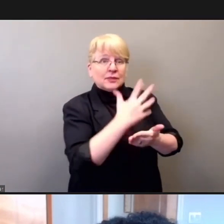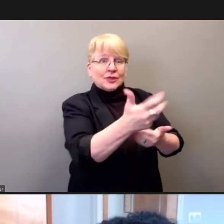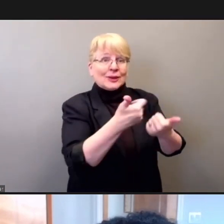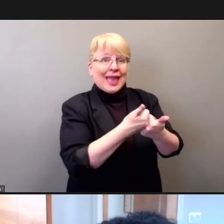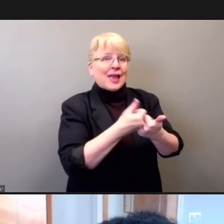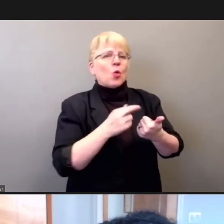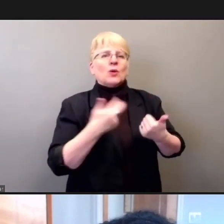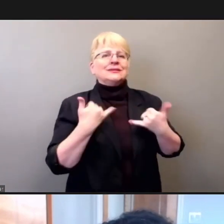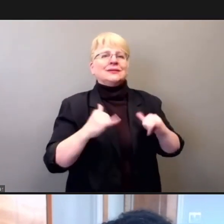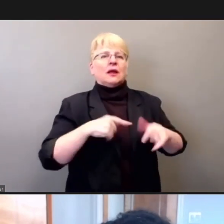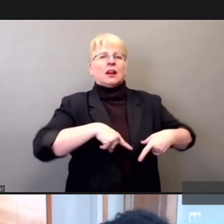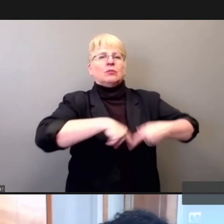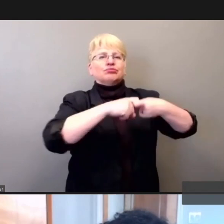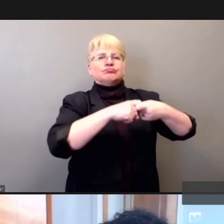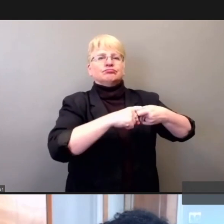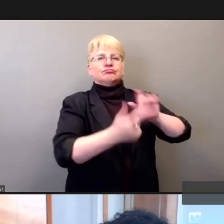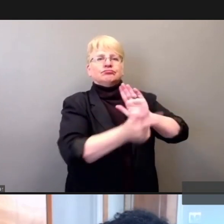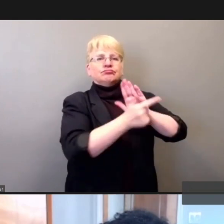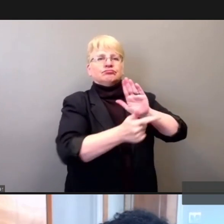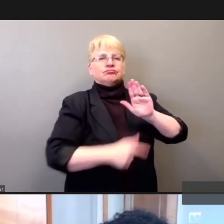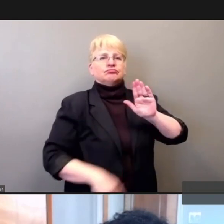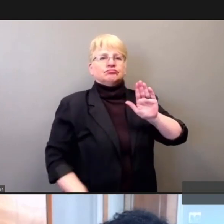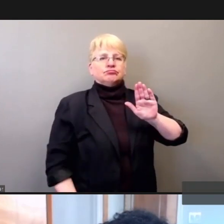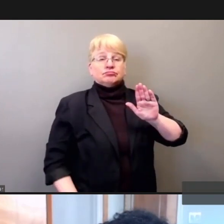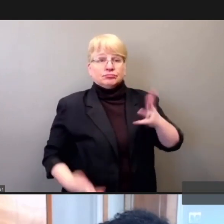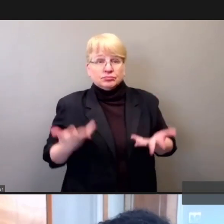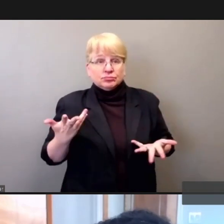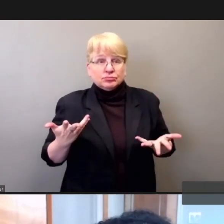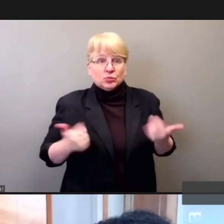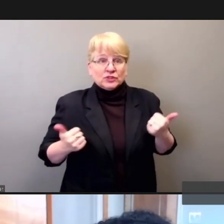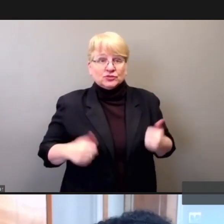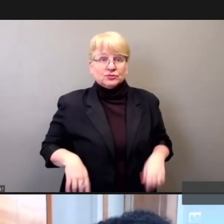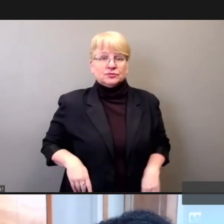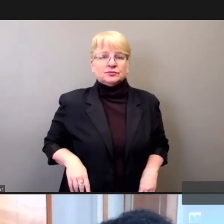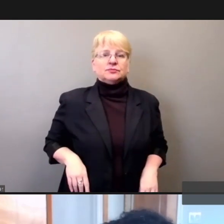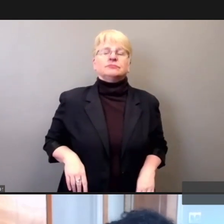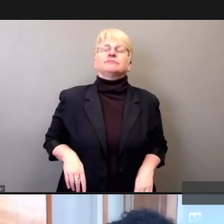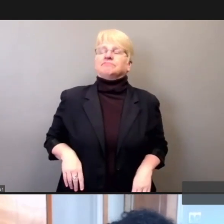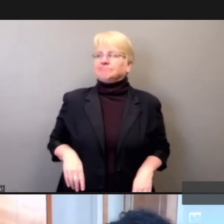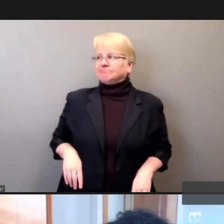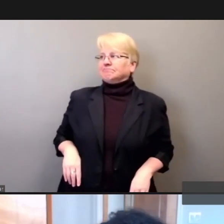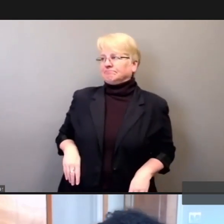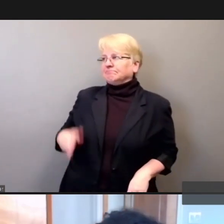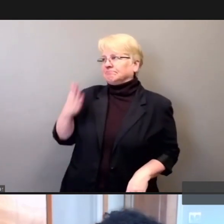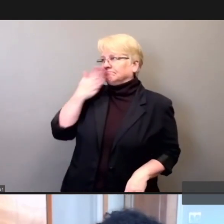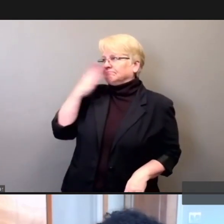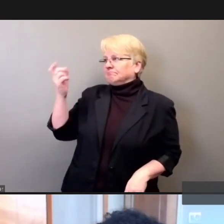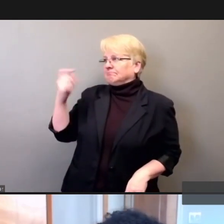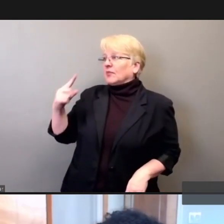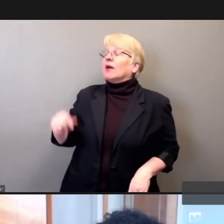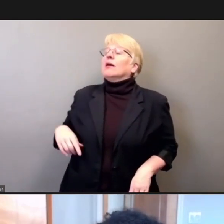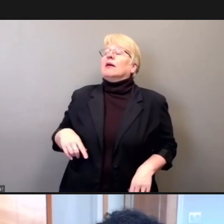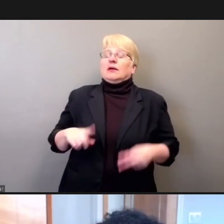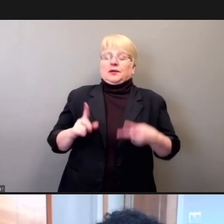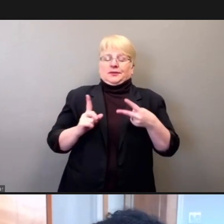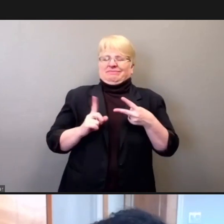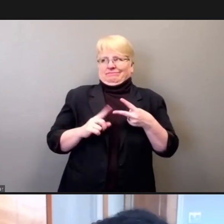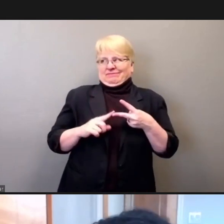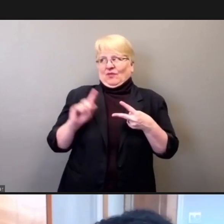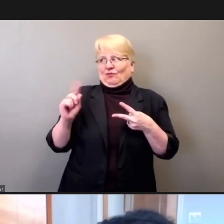limits? Thanks. So let's do the university basketball. What's tough about that, of course,